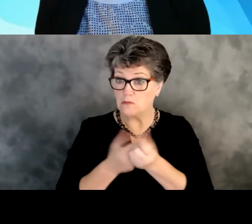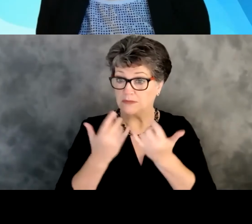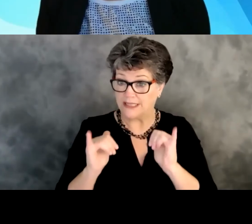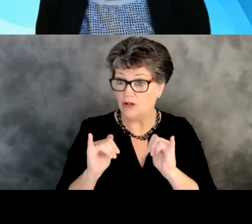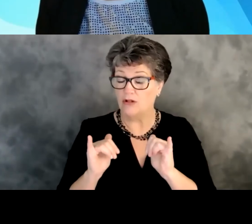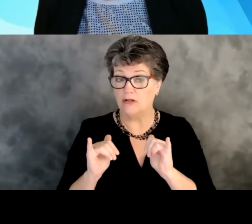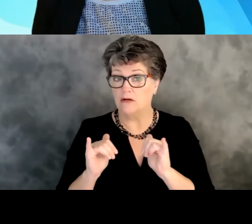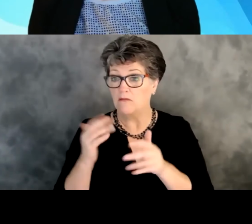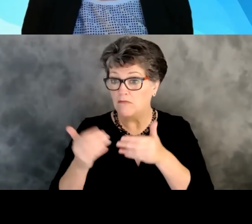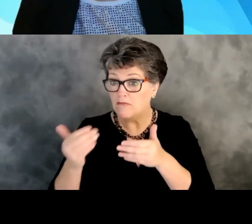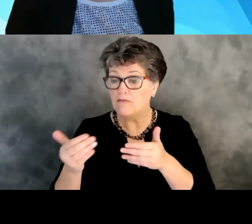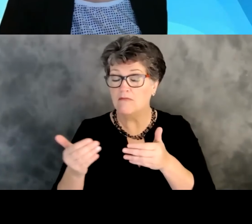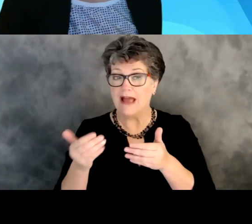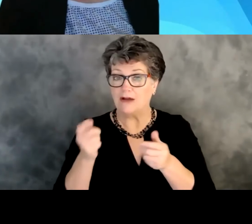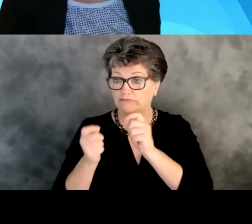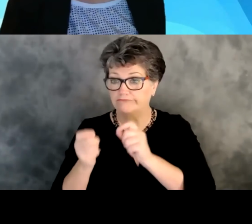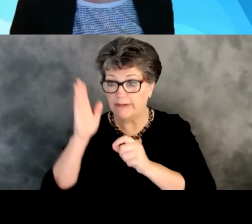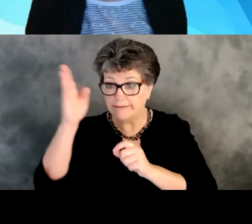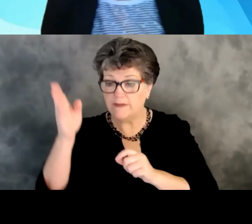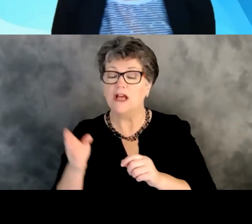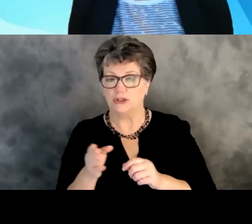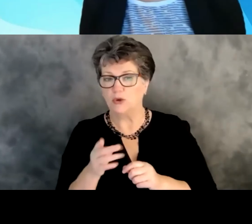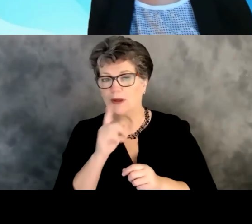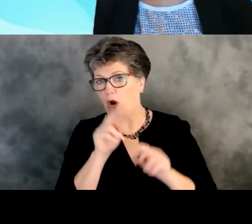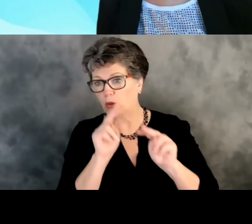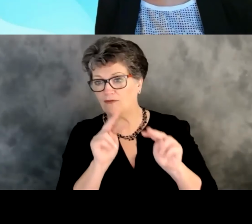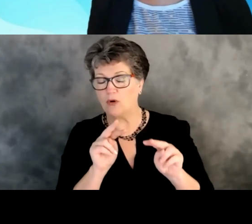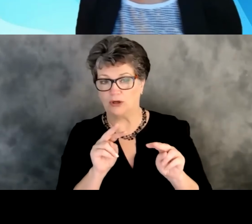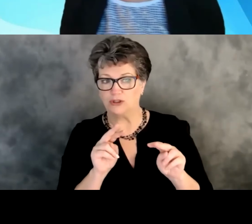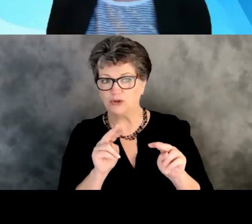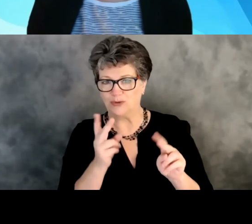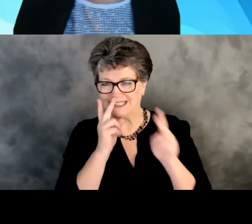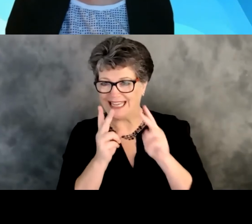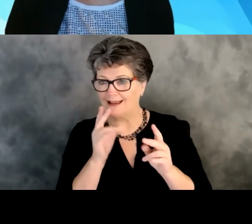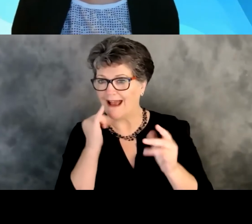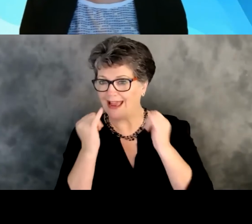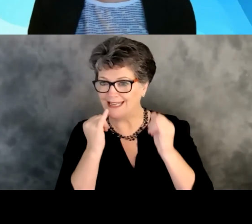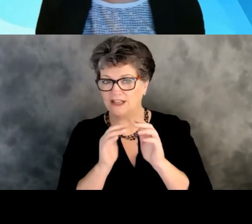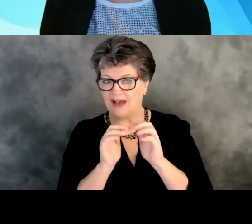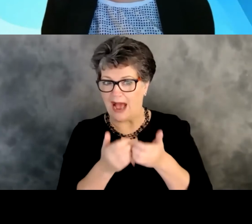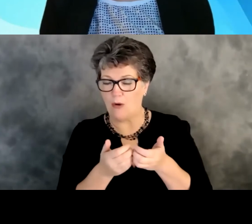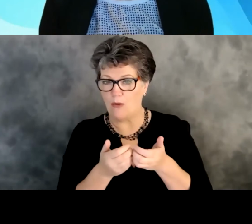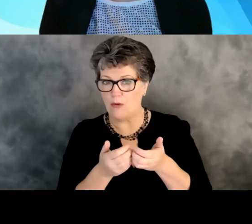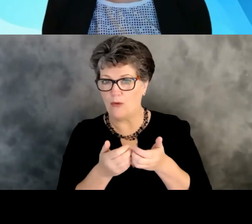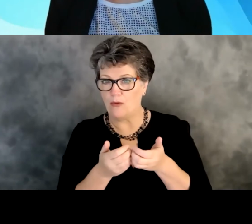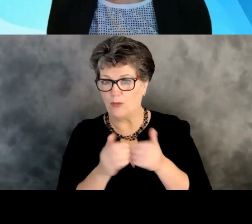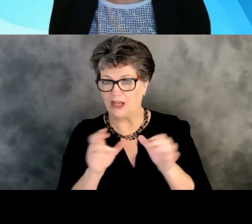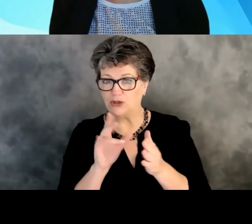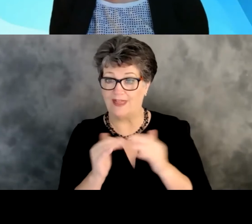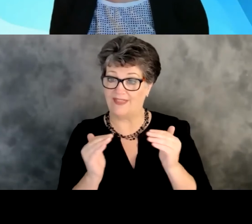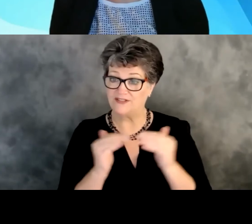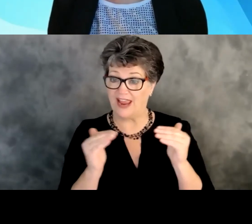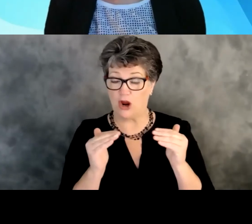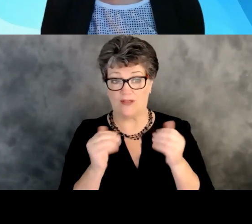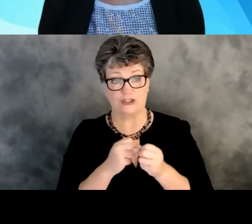revisiting in some way at some time. And so again, we're very much looking forward to hearing ideas about how can we do that in a way that's fair, that's